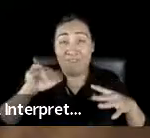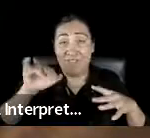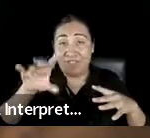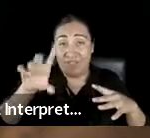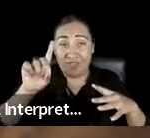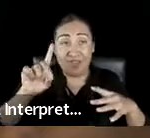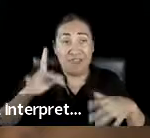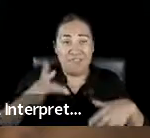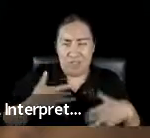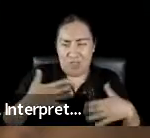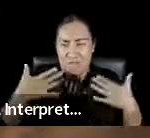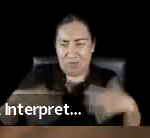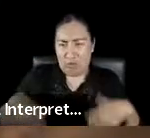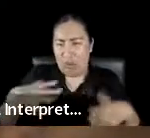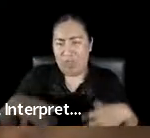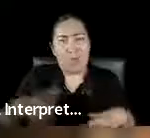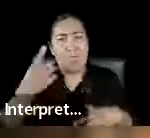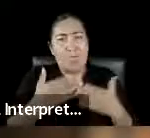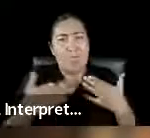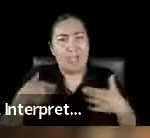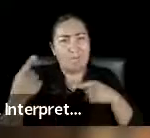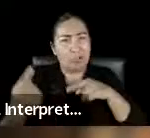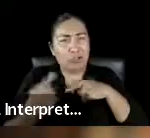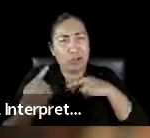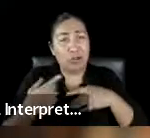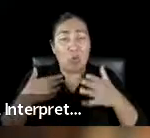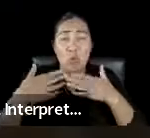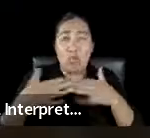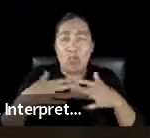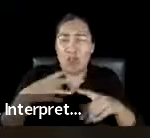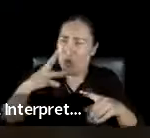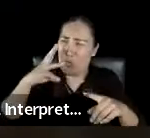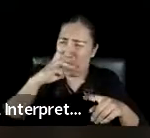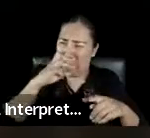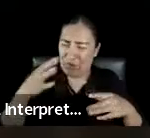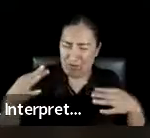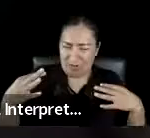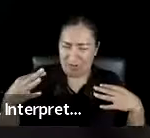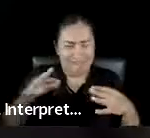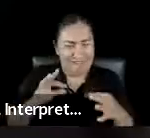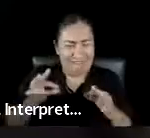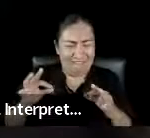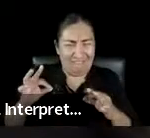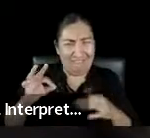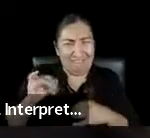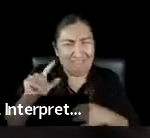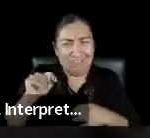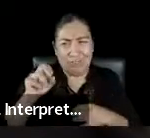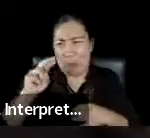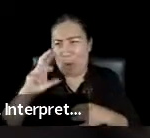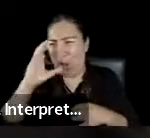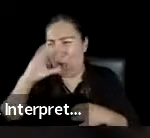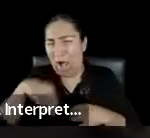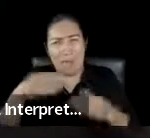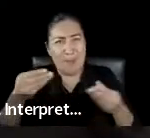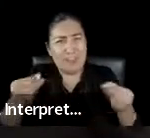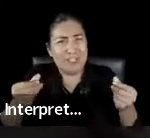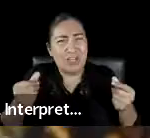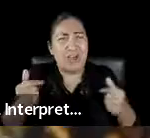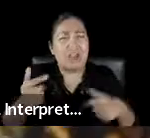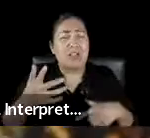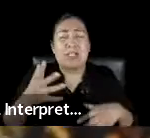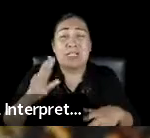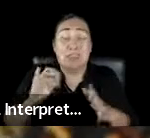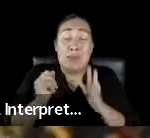of clothing is one thing I've always had trouble with. Whether it is a weird fit or an odd material, it's impossible for me to keep my mind off of fixing